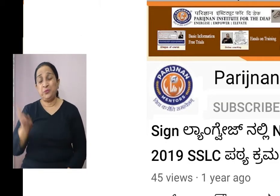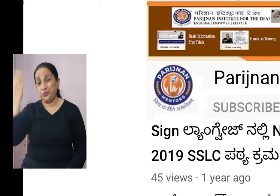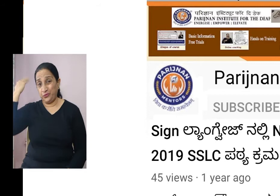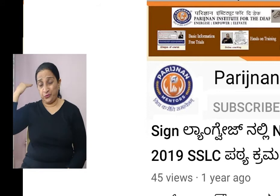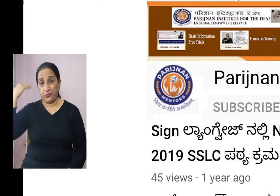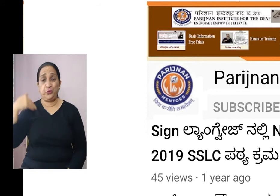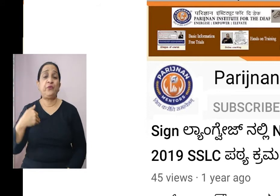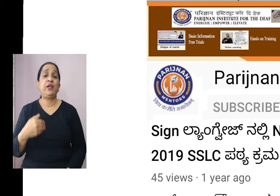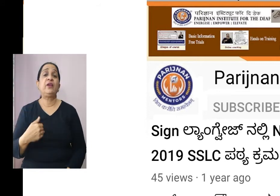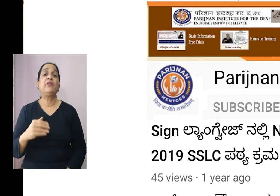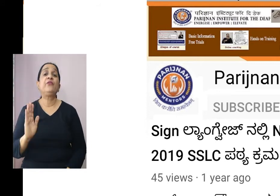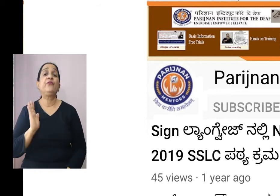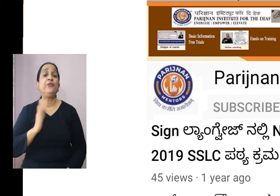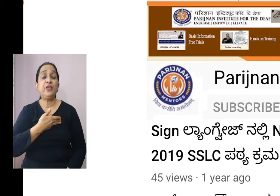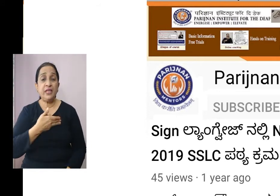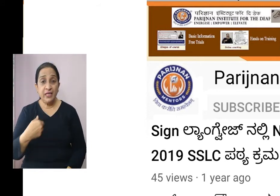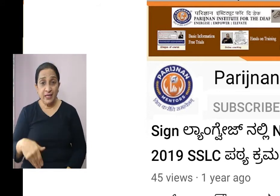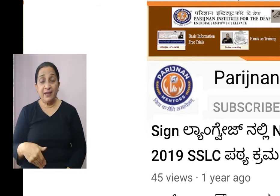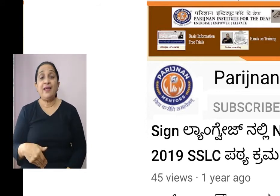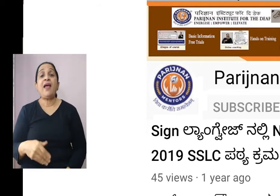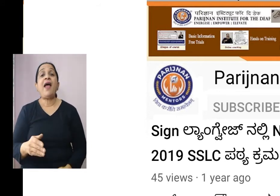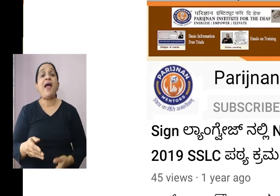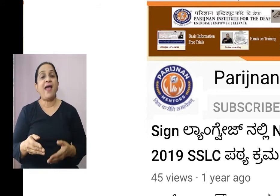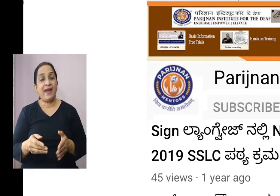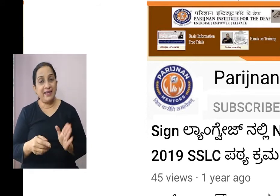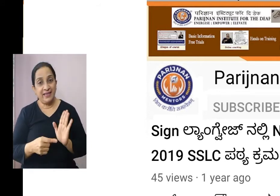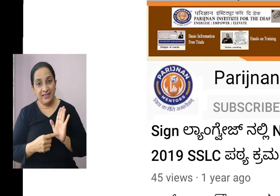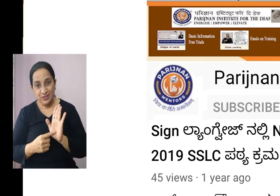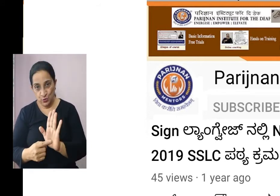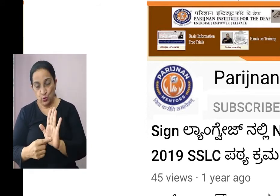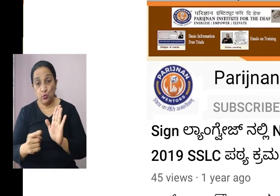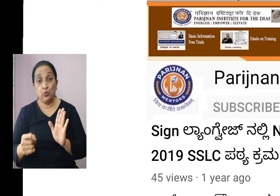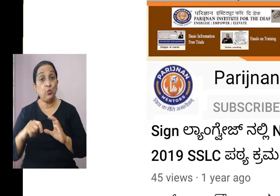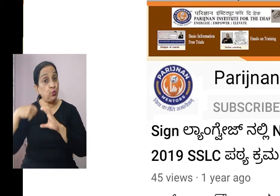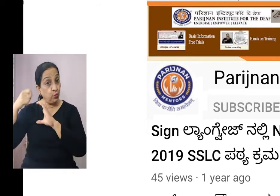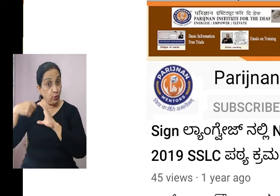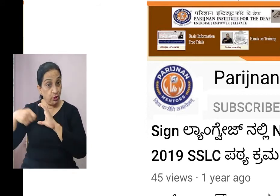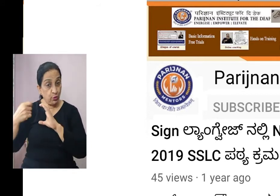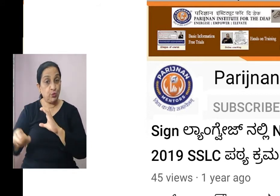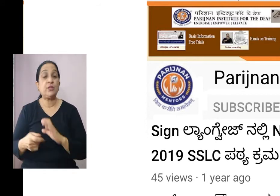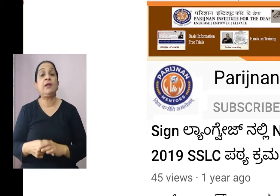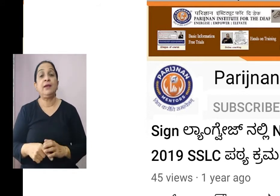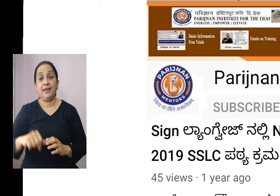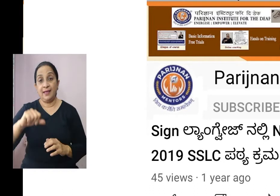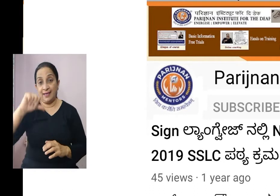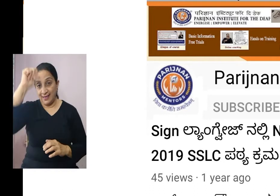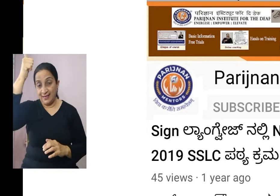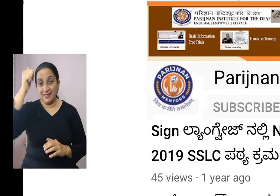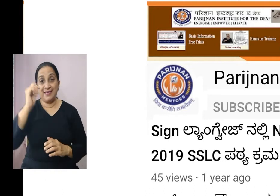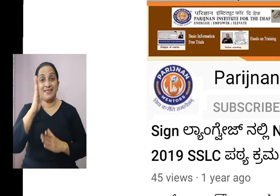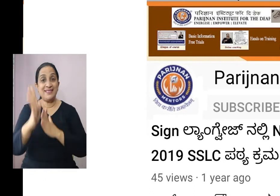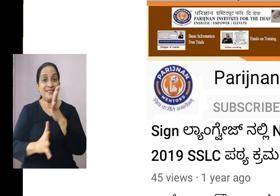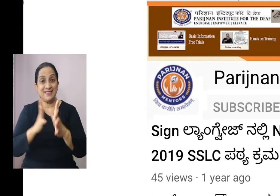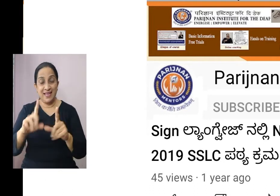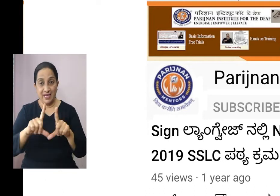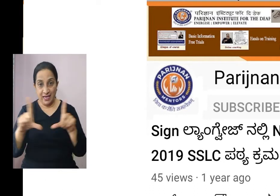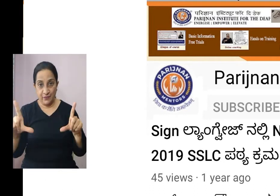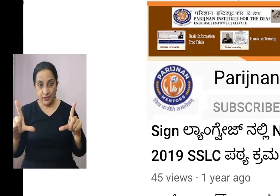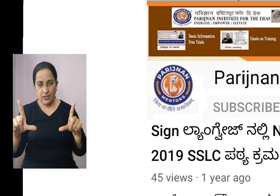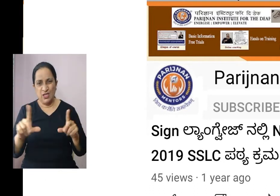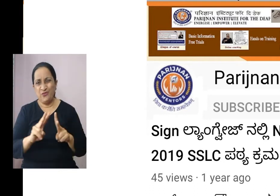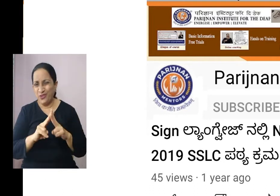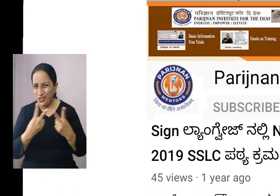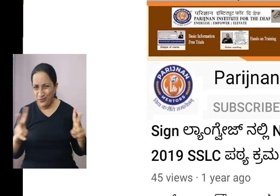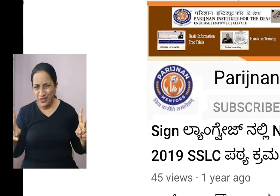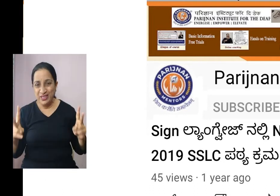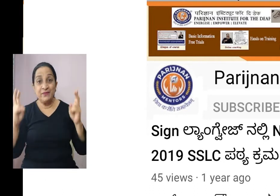Earlier, we had brought to you videos in Indian Sign Language for